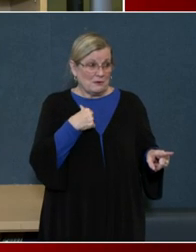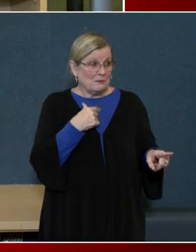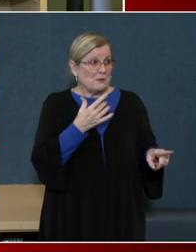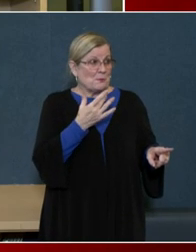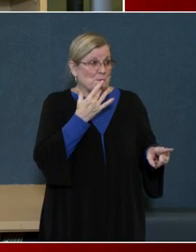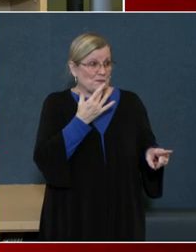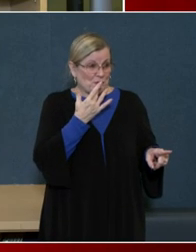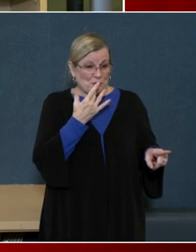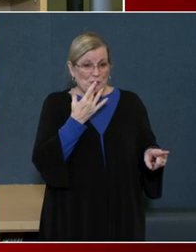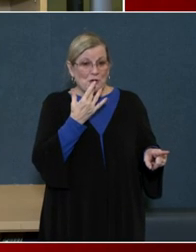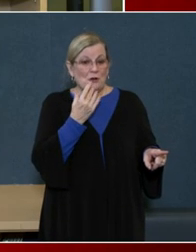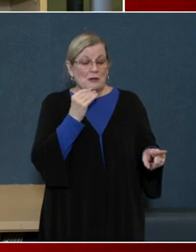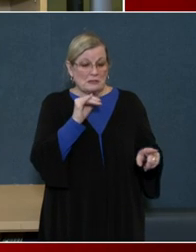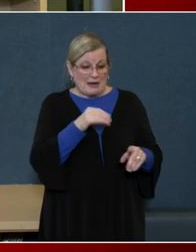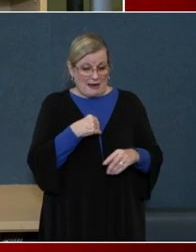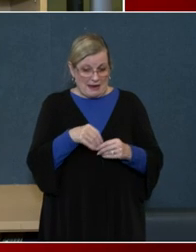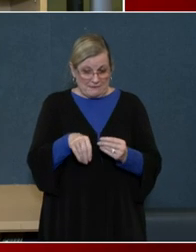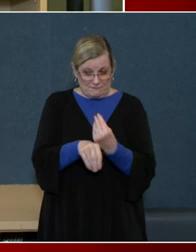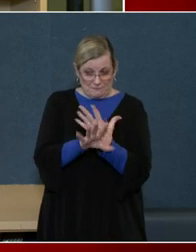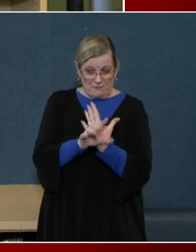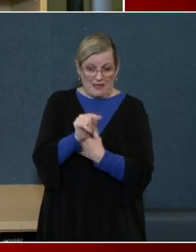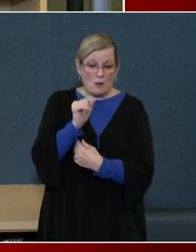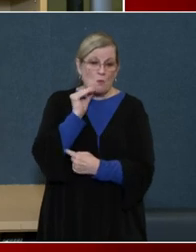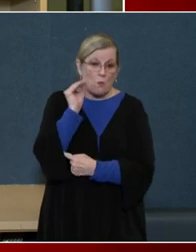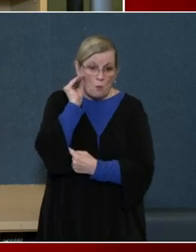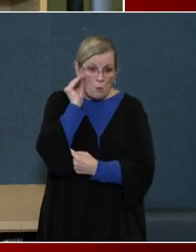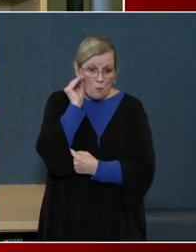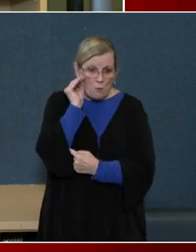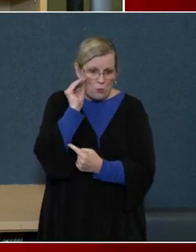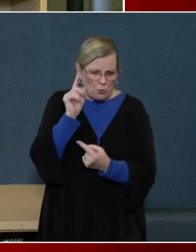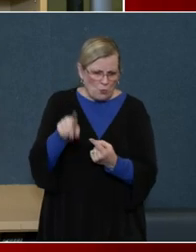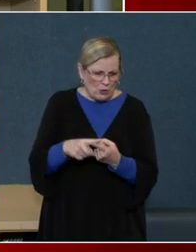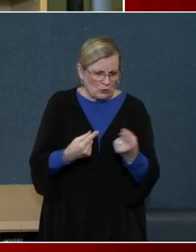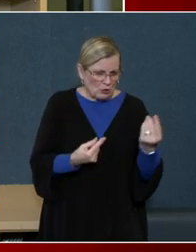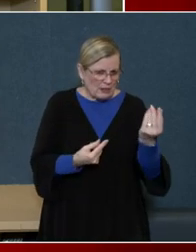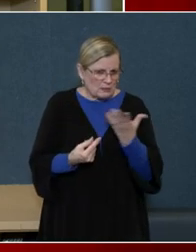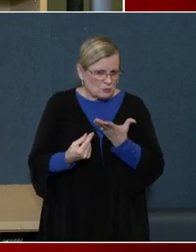learning, when would they be notified of that? Is there a notification that goes out